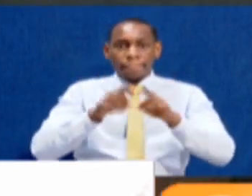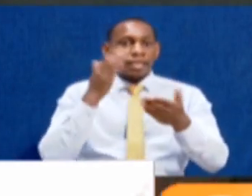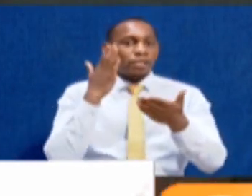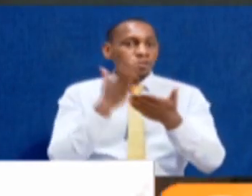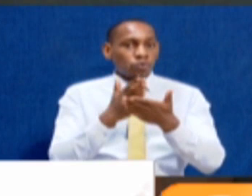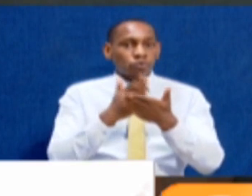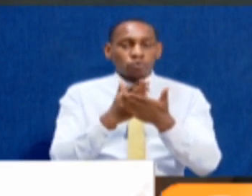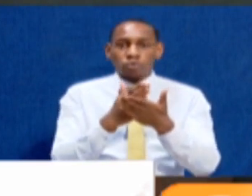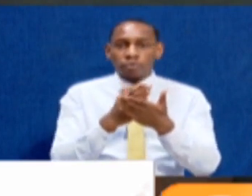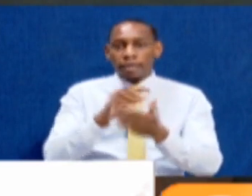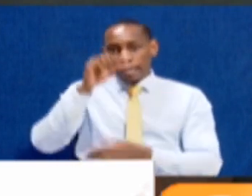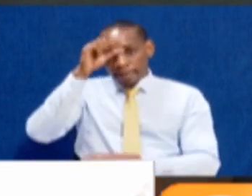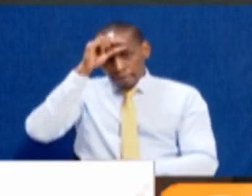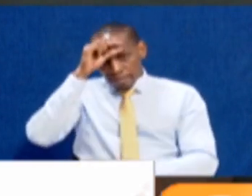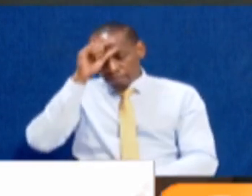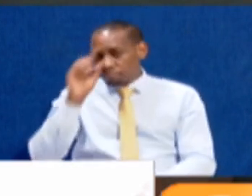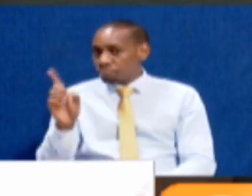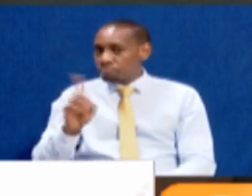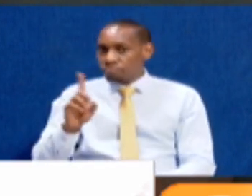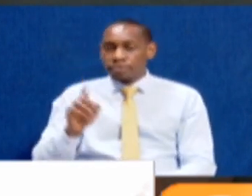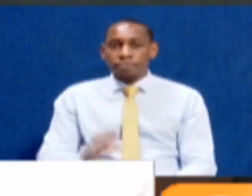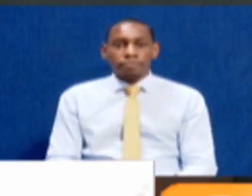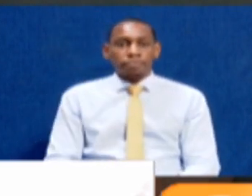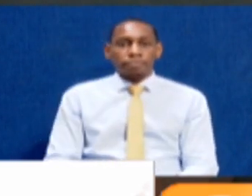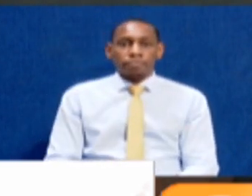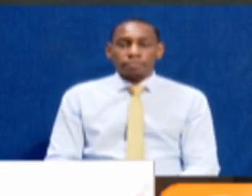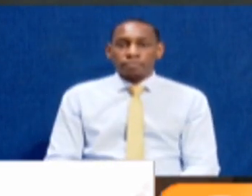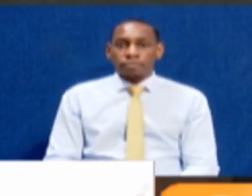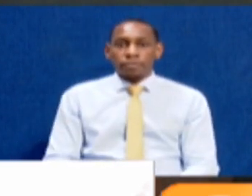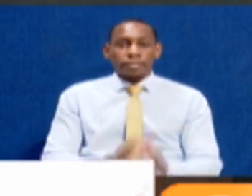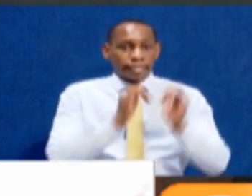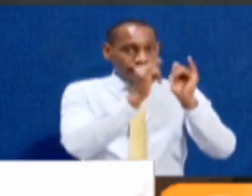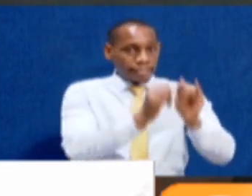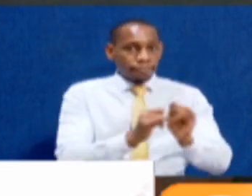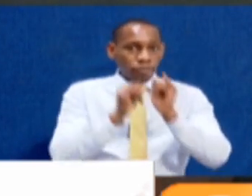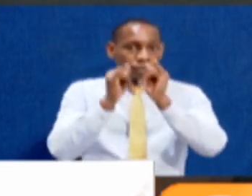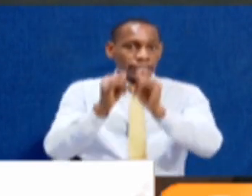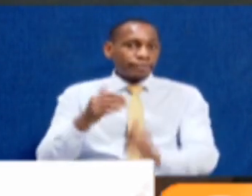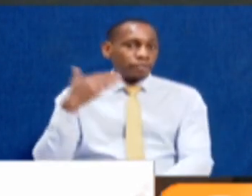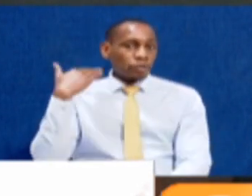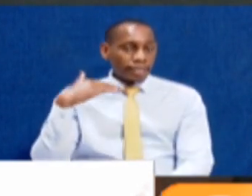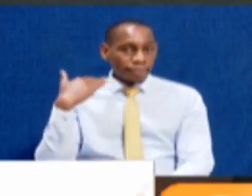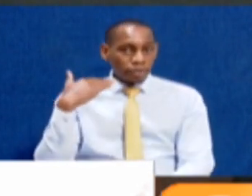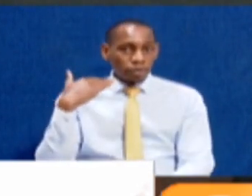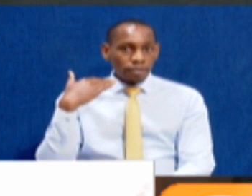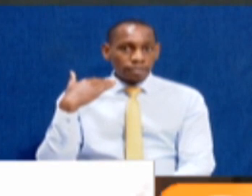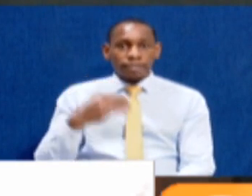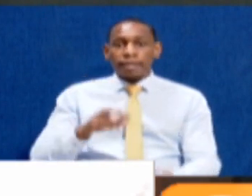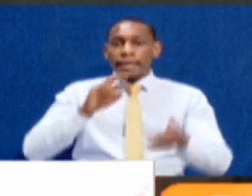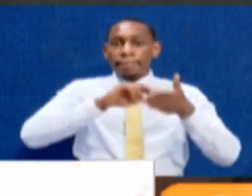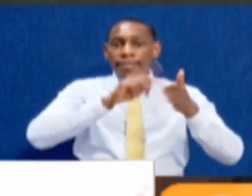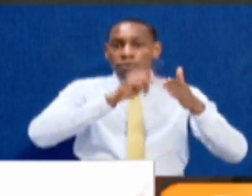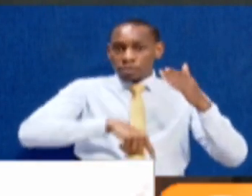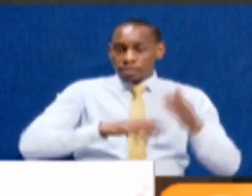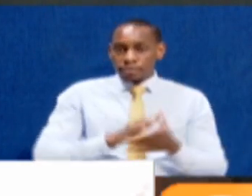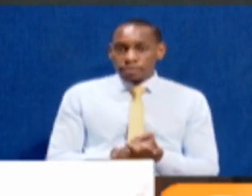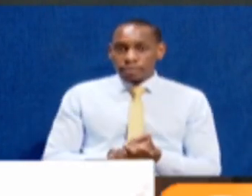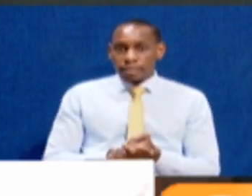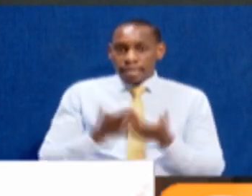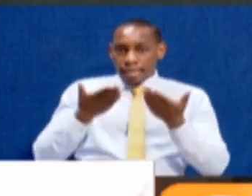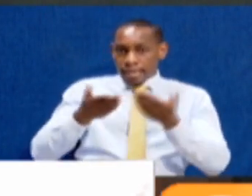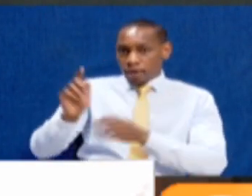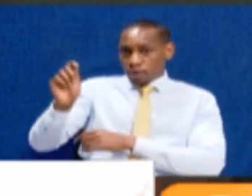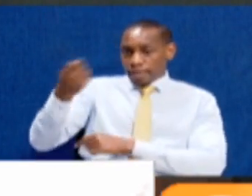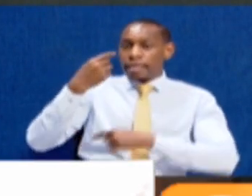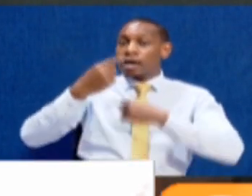indeed are not governments. It is individual criminals. And therefore, as a